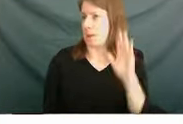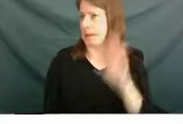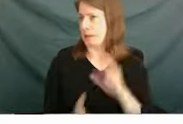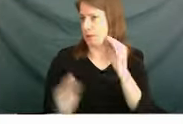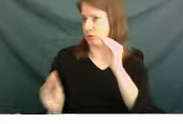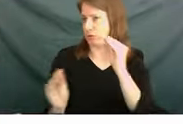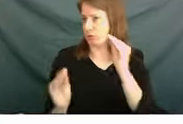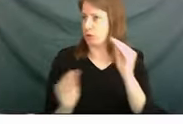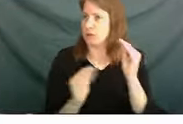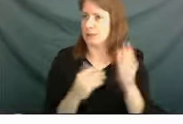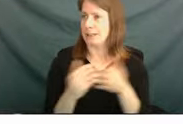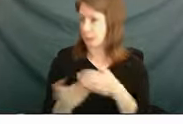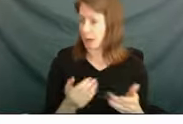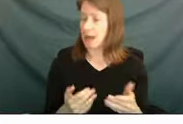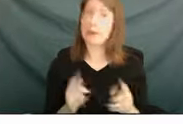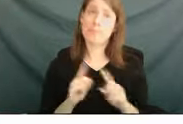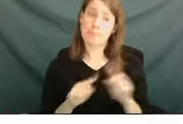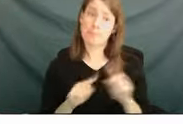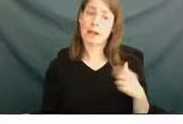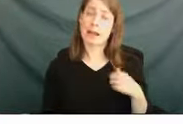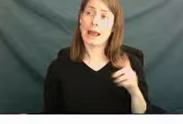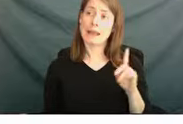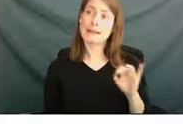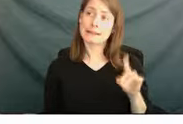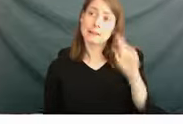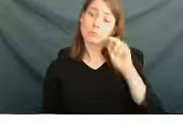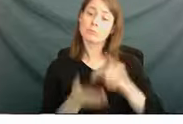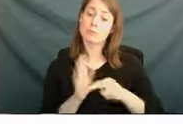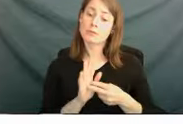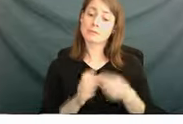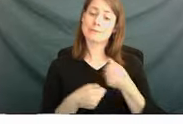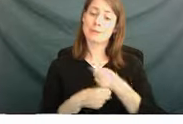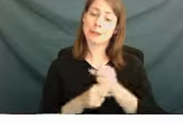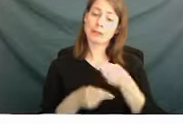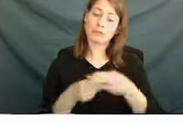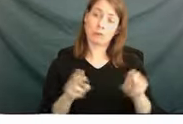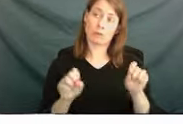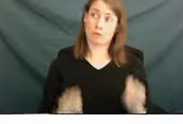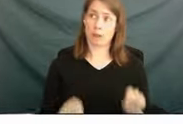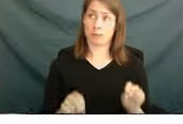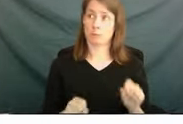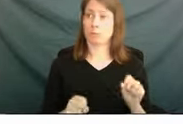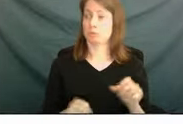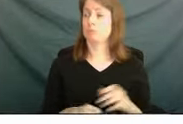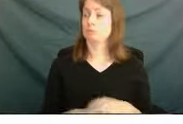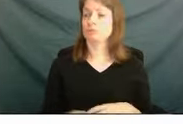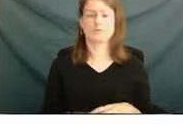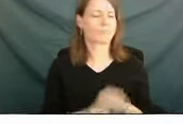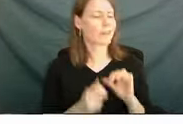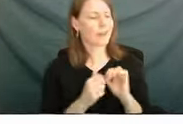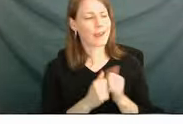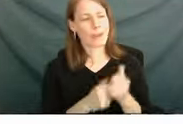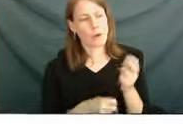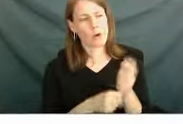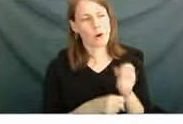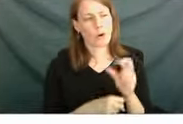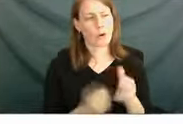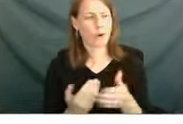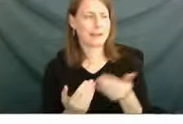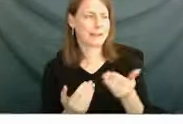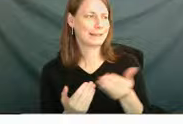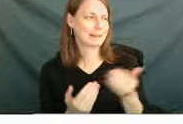on. How hard or easy is it to relax into working with that group at that table over there? It takes a conscious